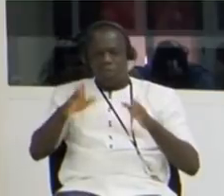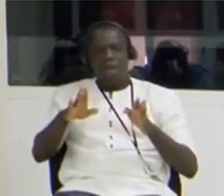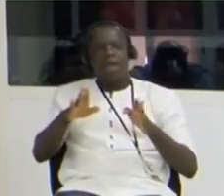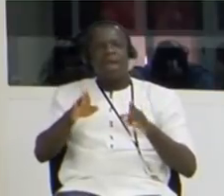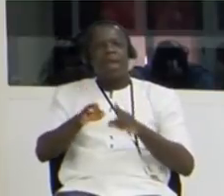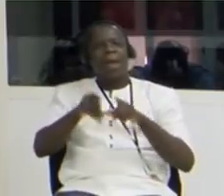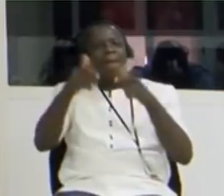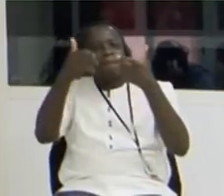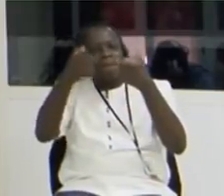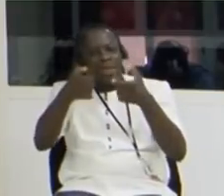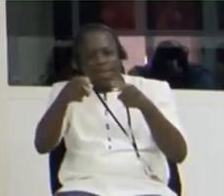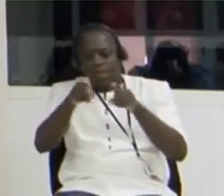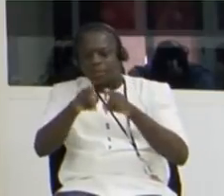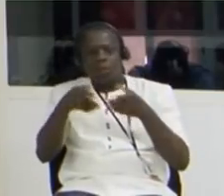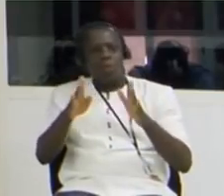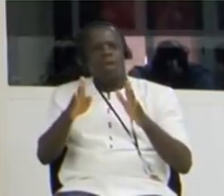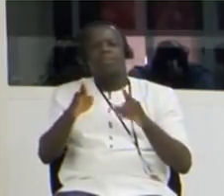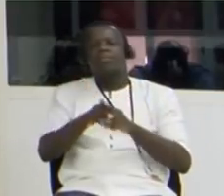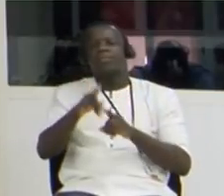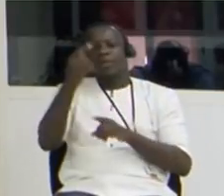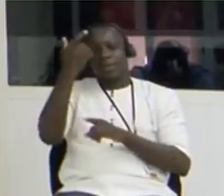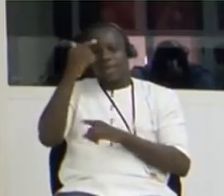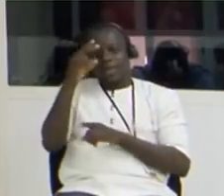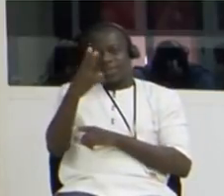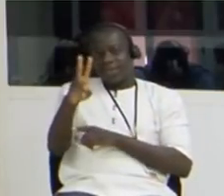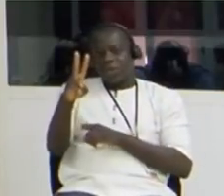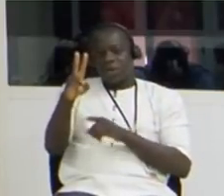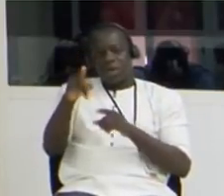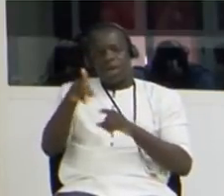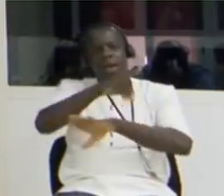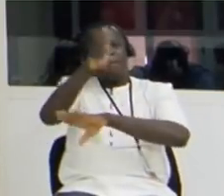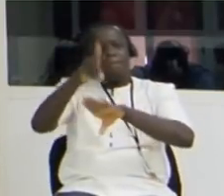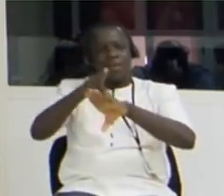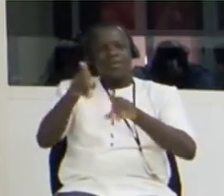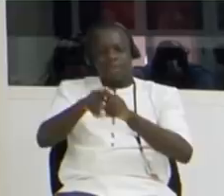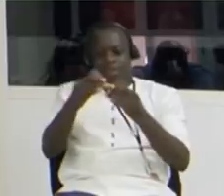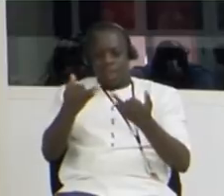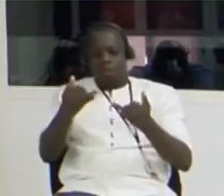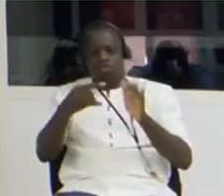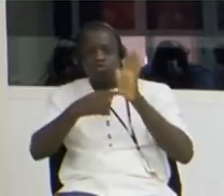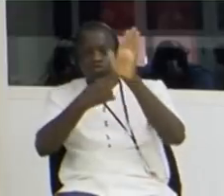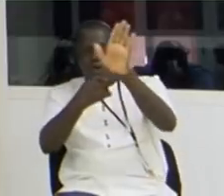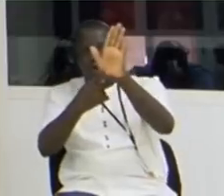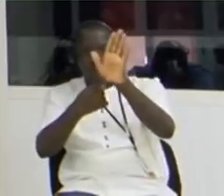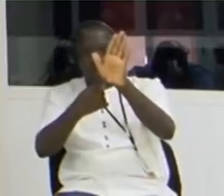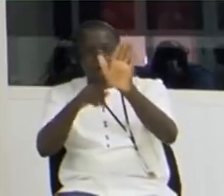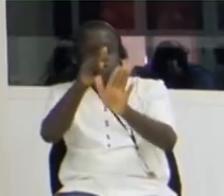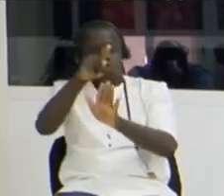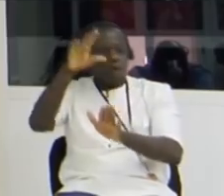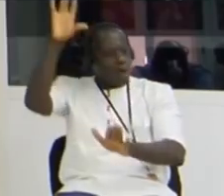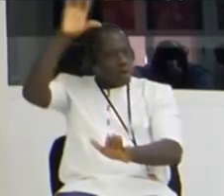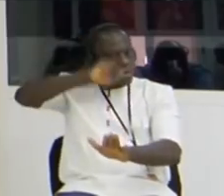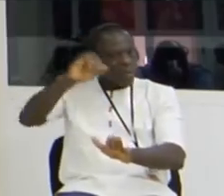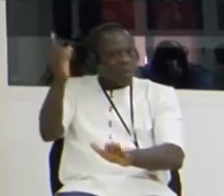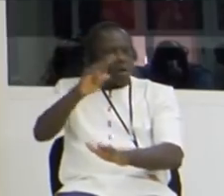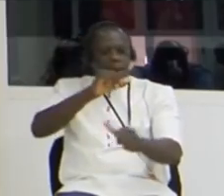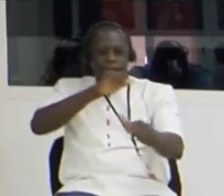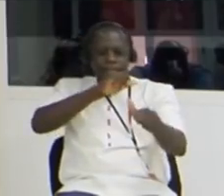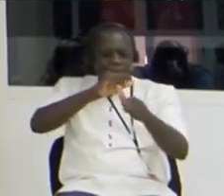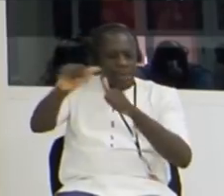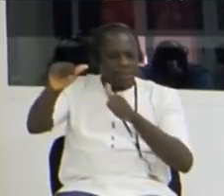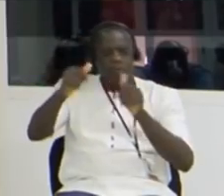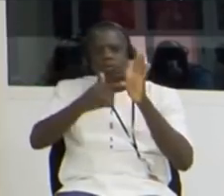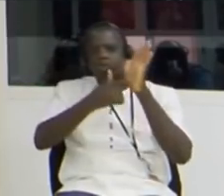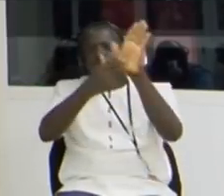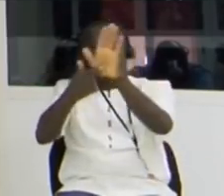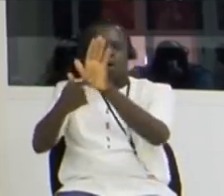round deals with the talent, what you are good at, and that's what they showcase. And the final round is